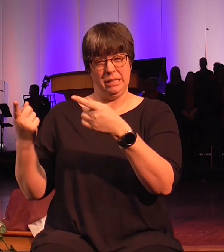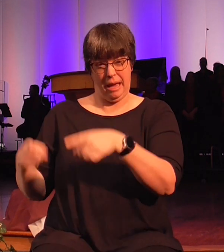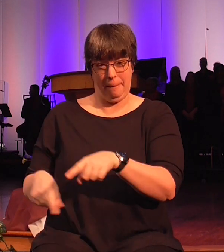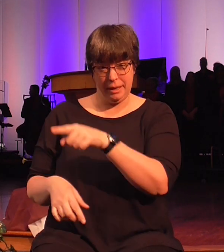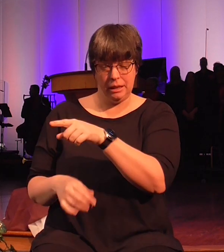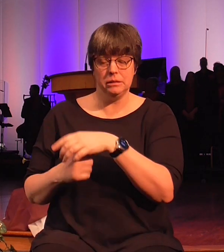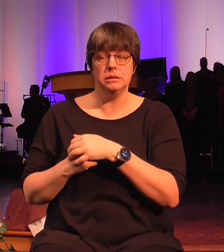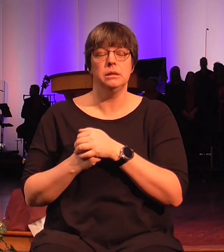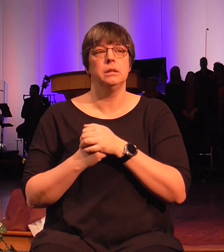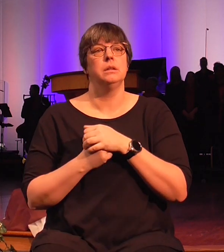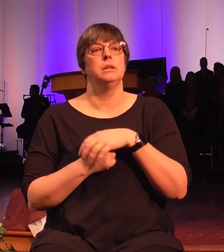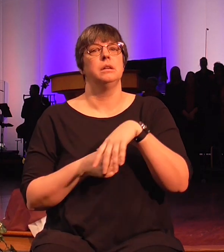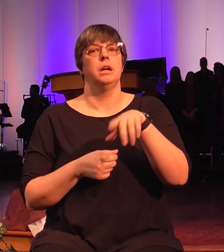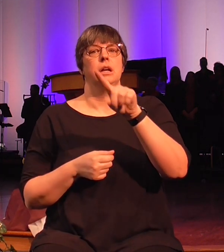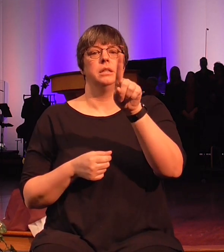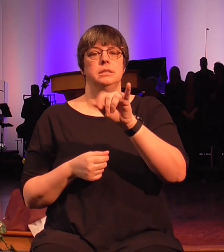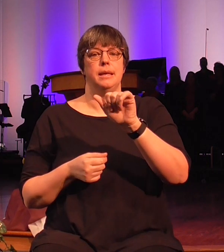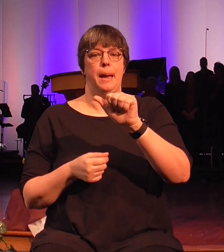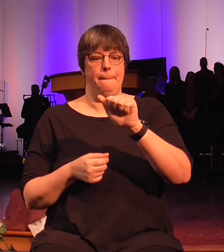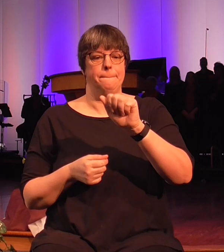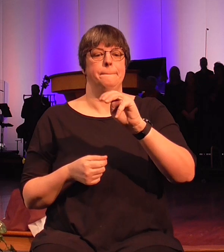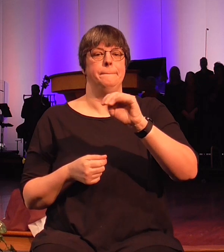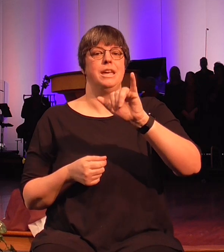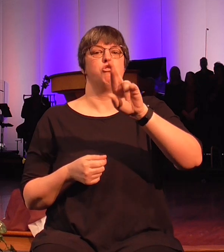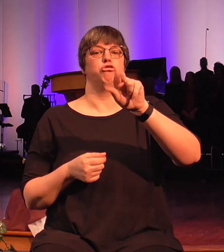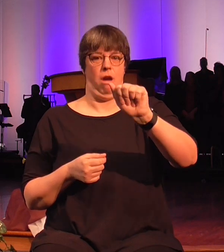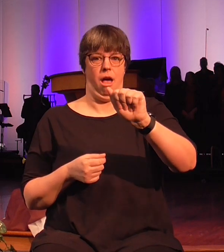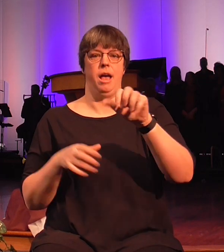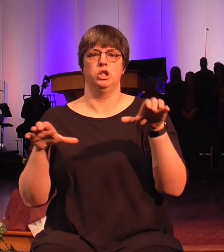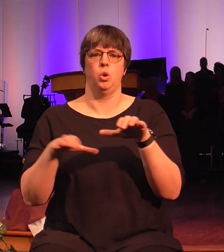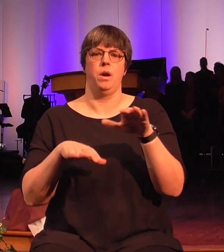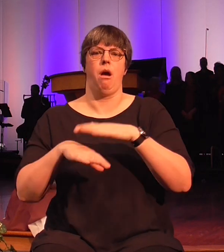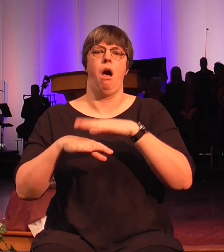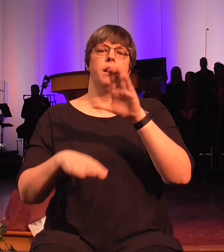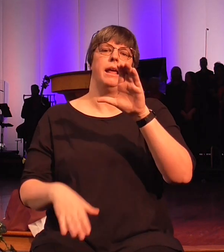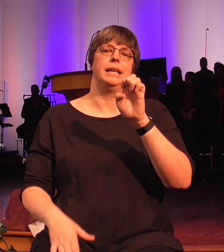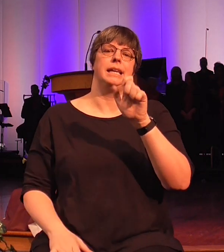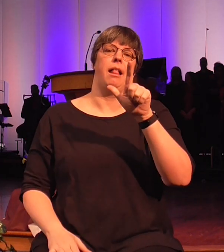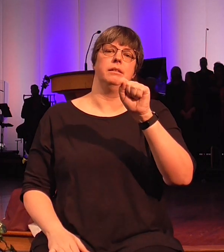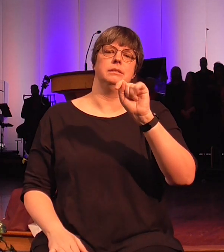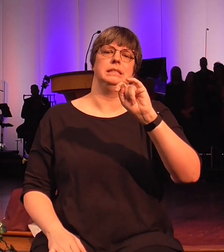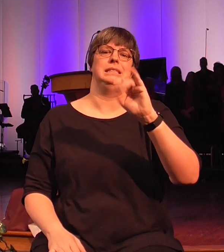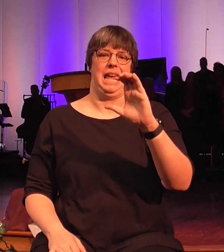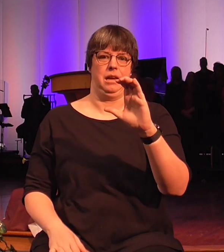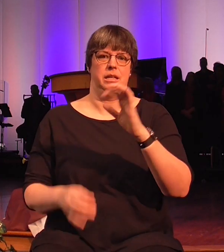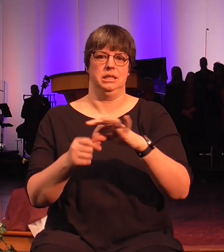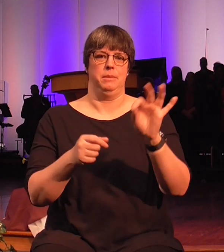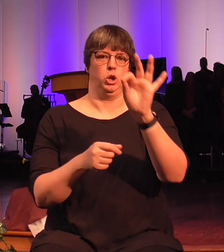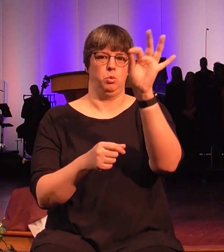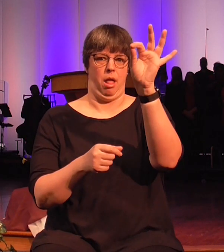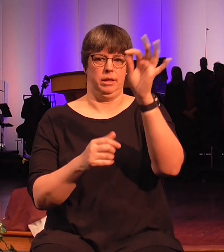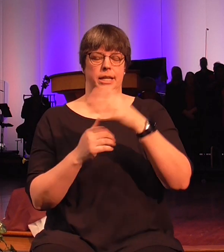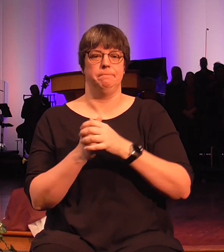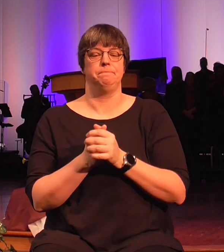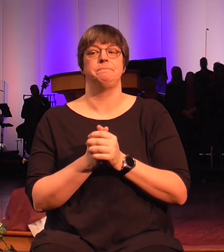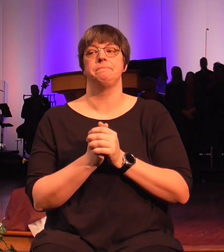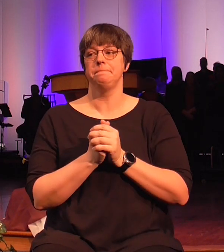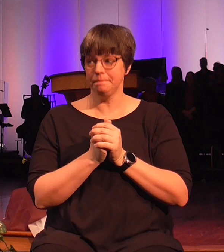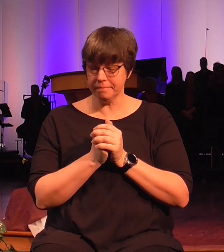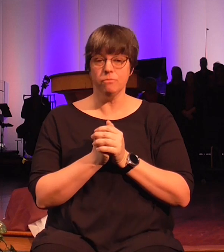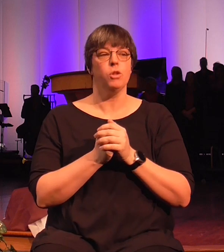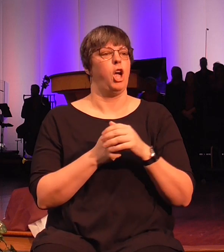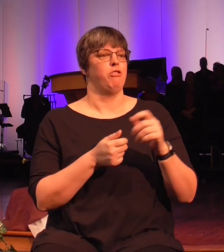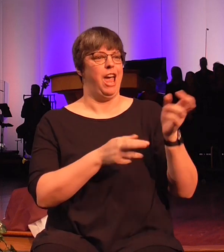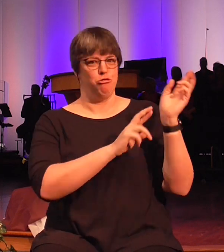soon. And then Reverend Zamira has one on Celtic spirituality. And so it's just good. The Rockies are still